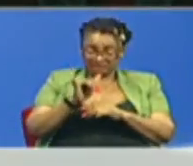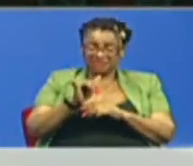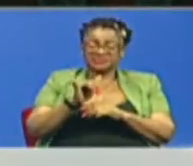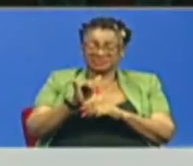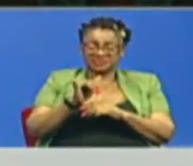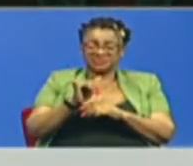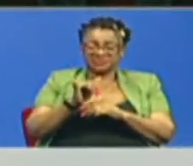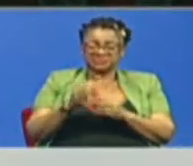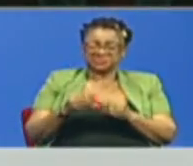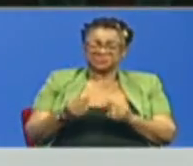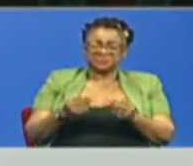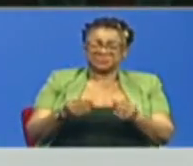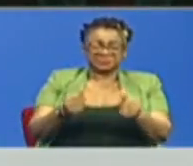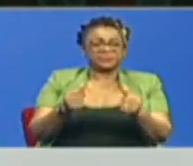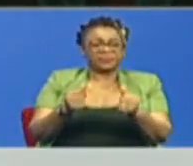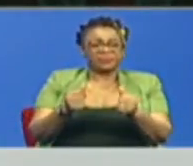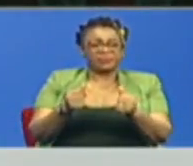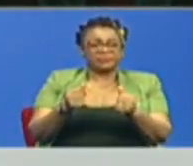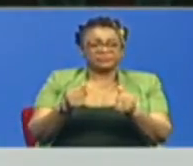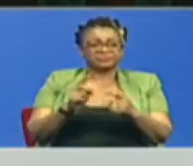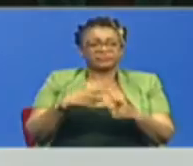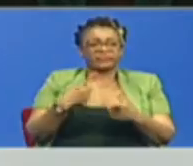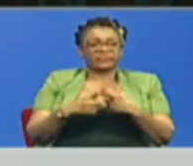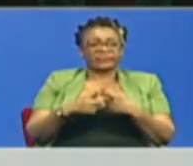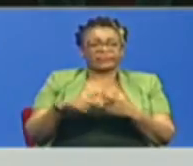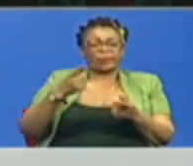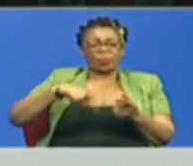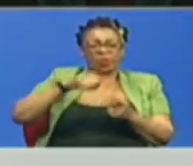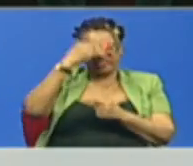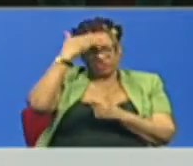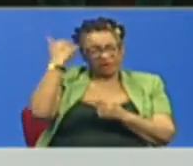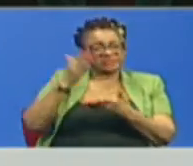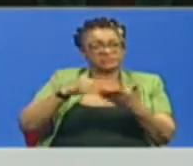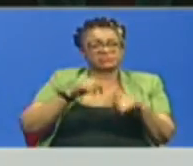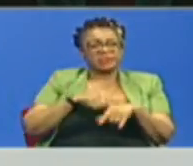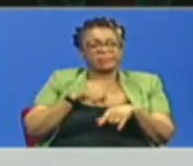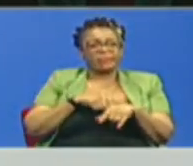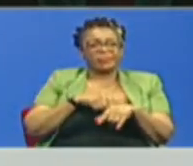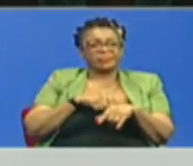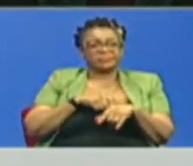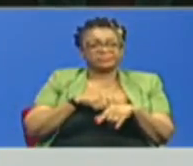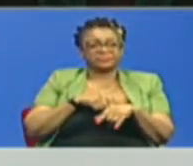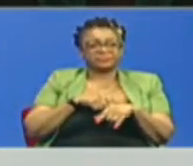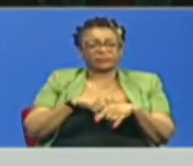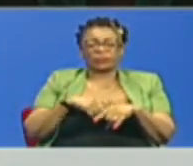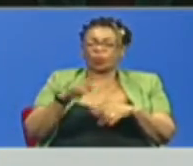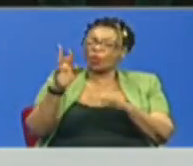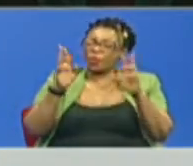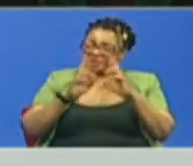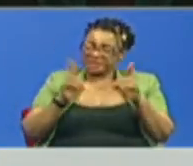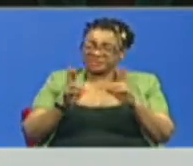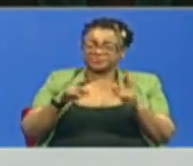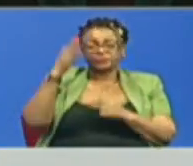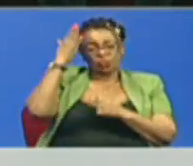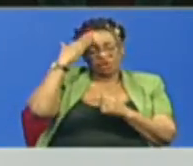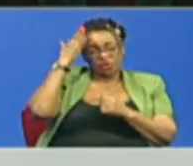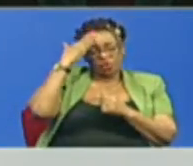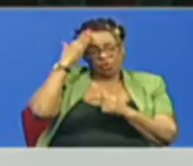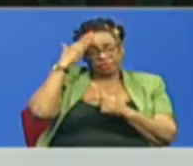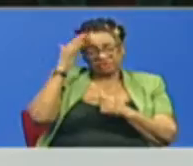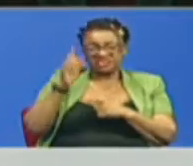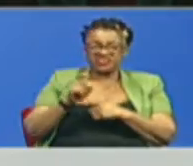marathon. And we tend to be a little forgetful sometimes. You see, it has already been established that the virus affects people